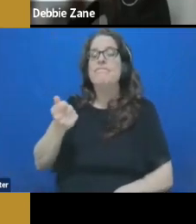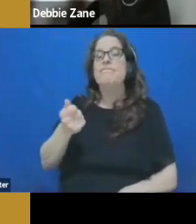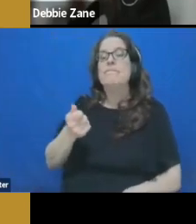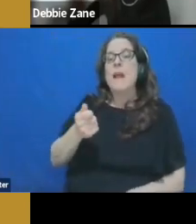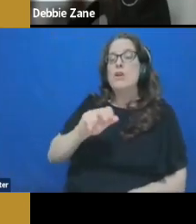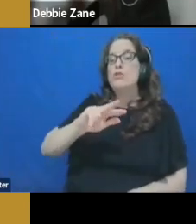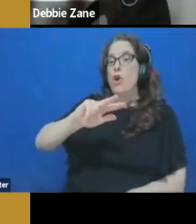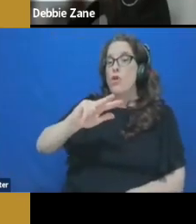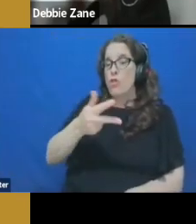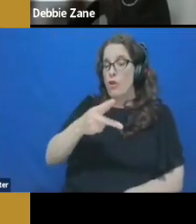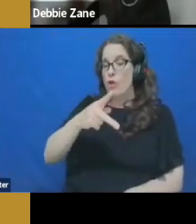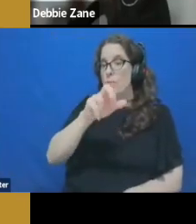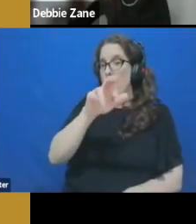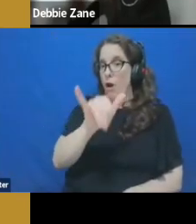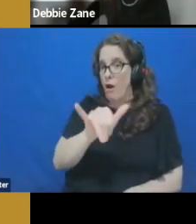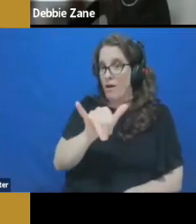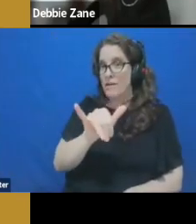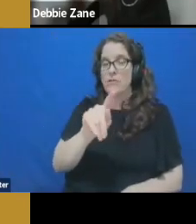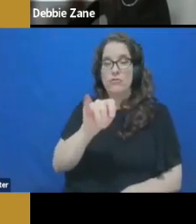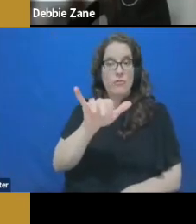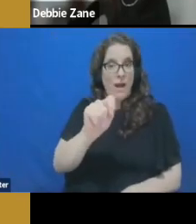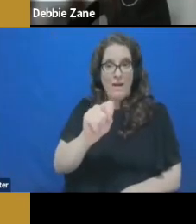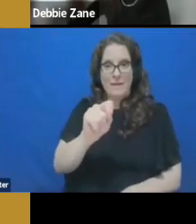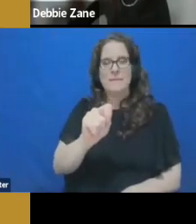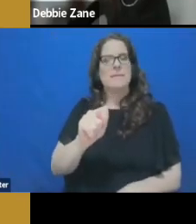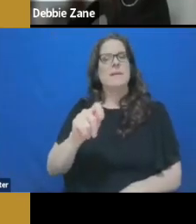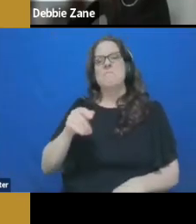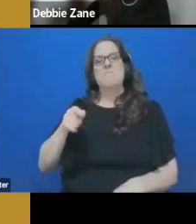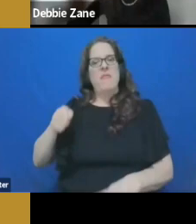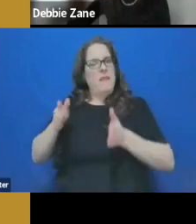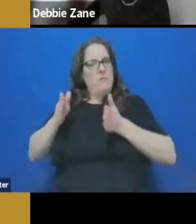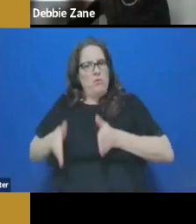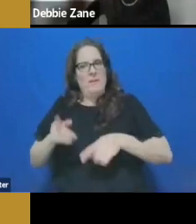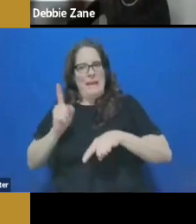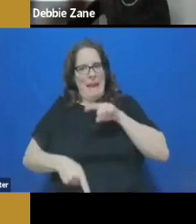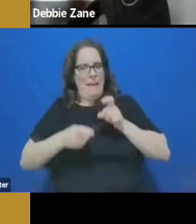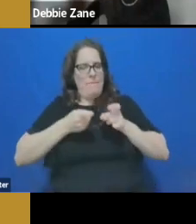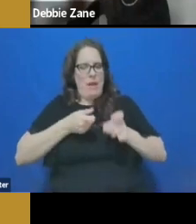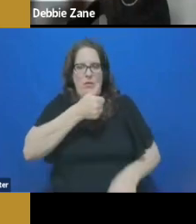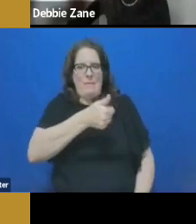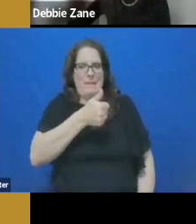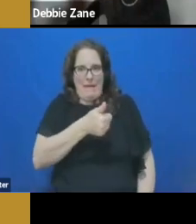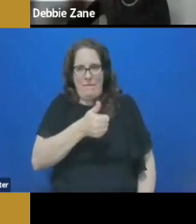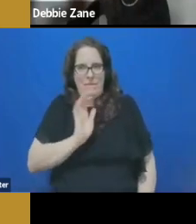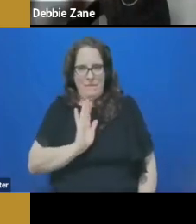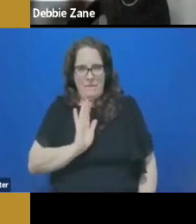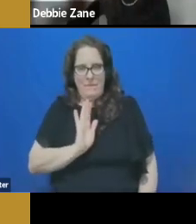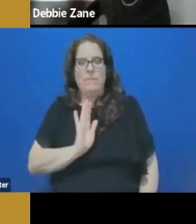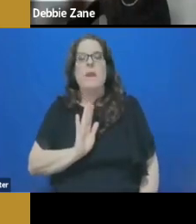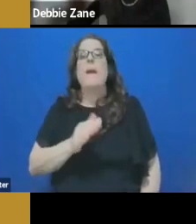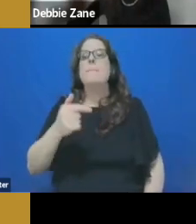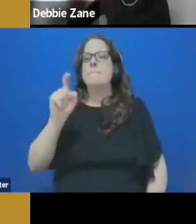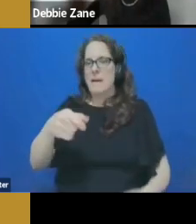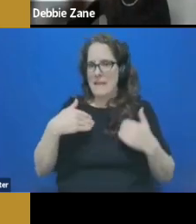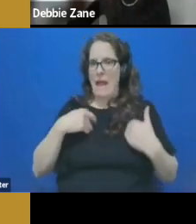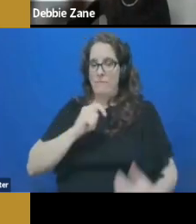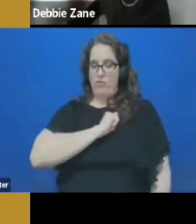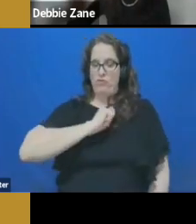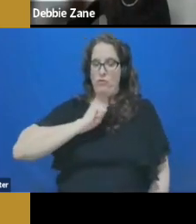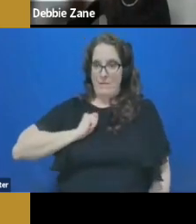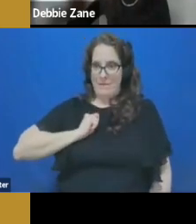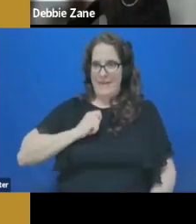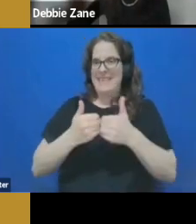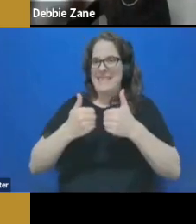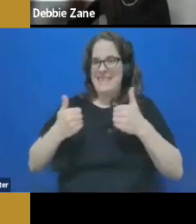to avoid disqualifying the beneficiary from public benefits. The trustee must be appointed who is not the